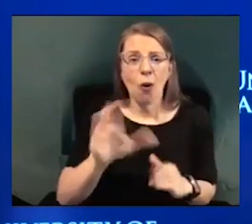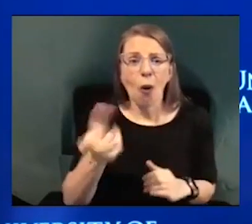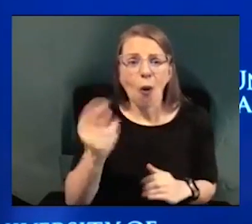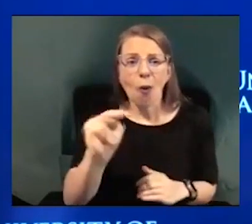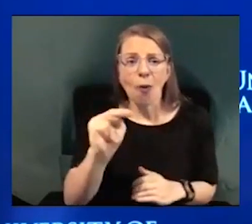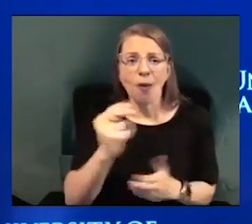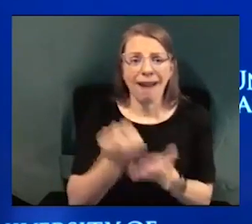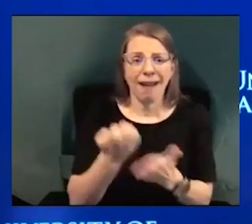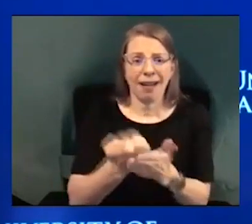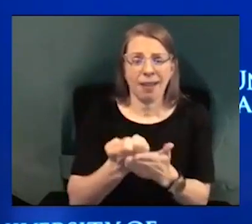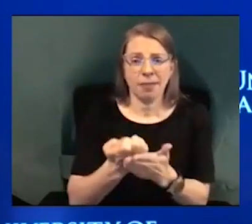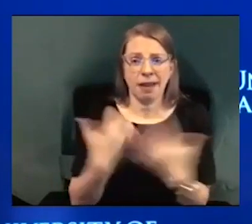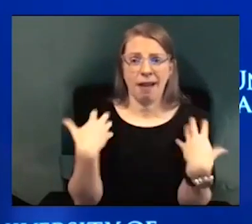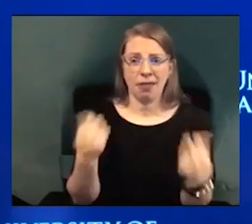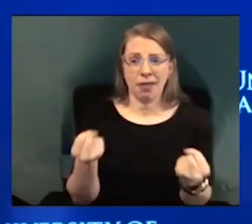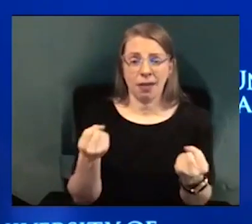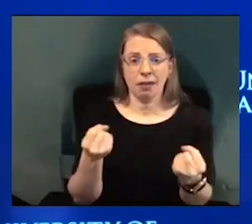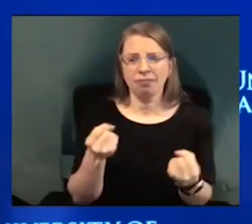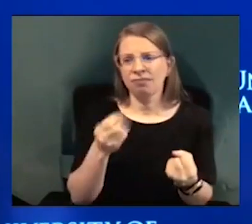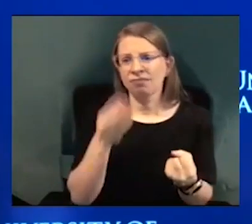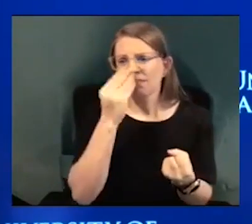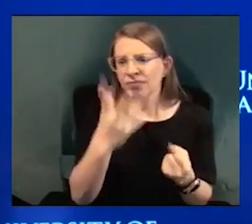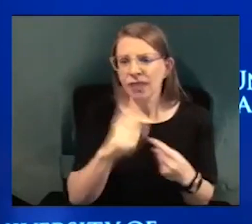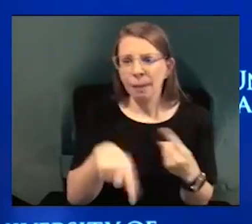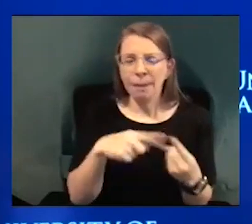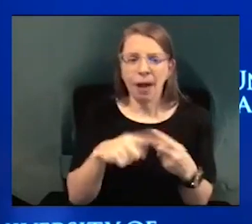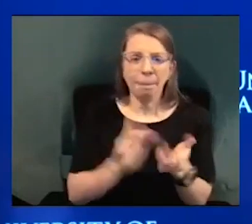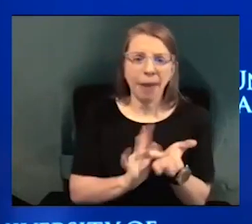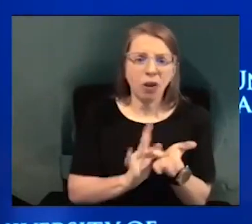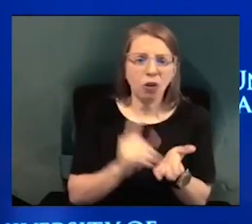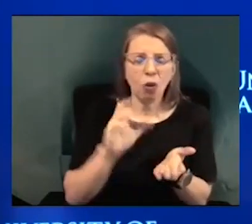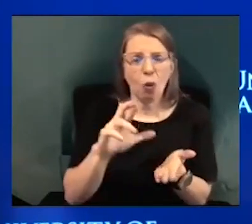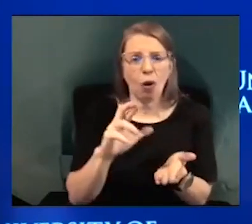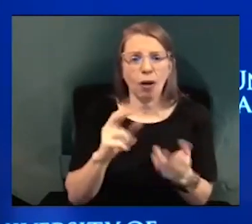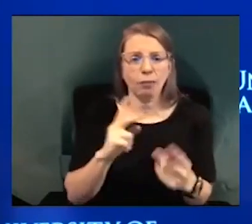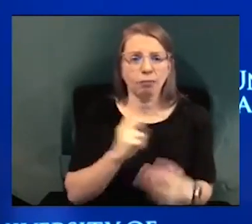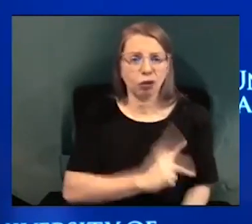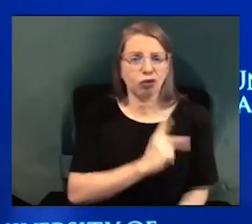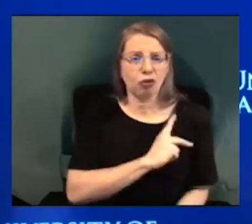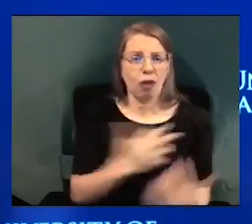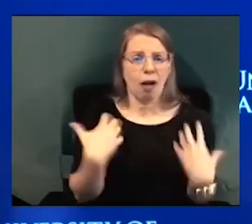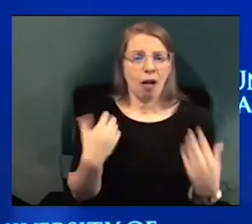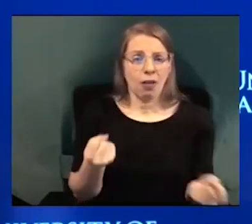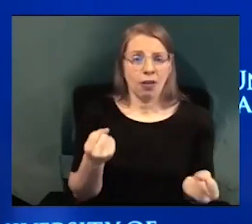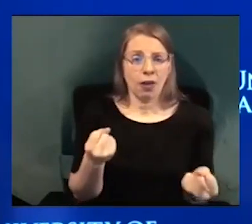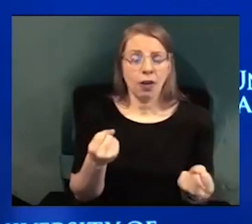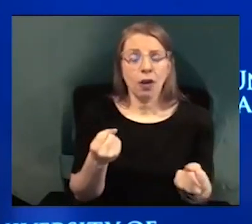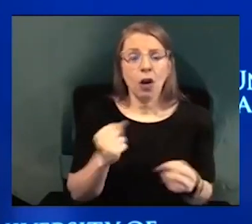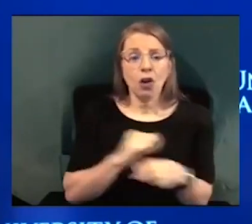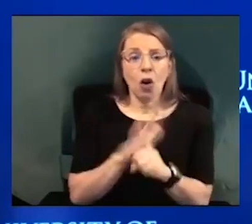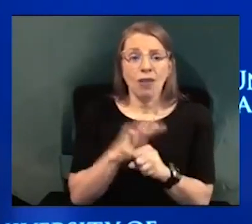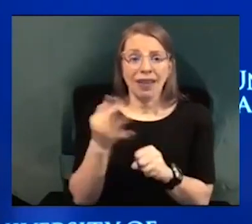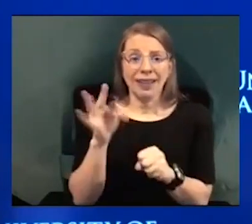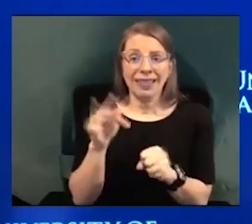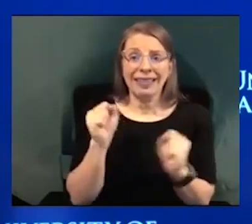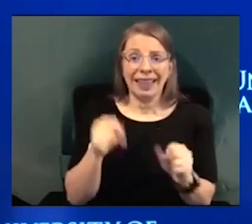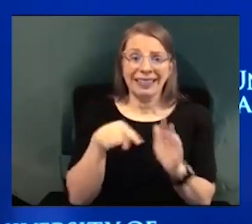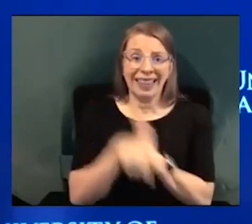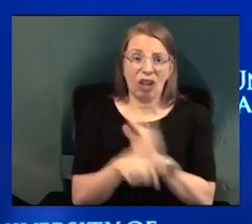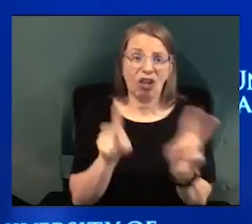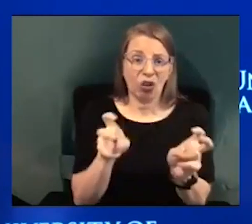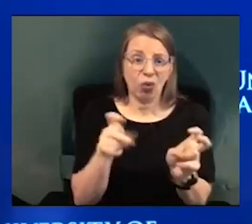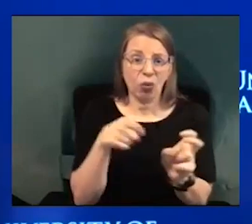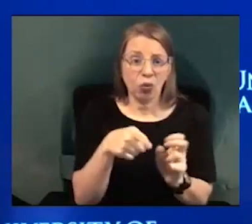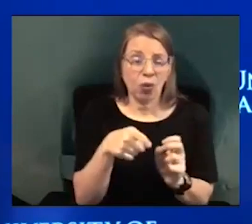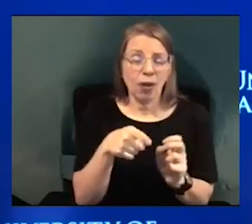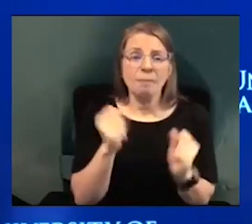personal health, the medical health, think about your economic health, because COVID-19 can kill you in many ways, and that is not the person you